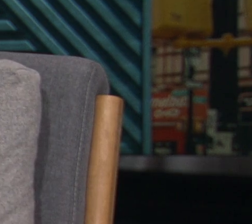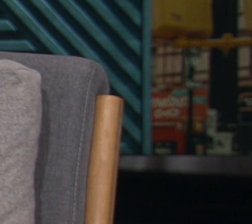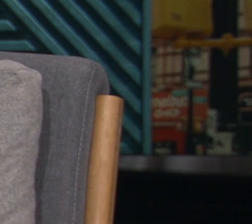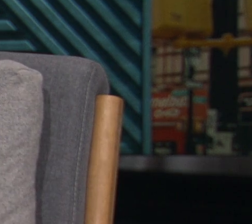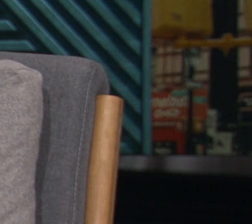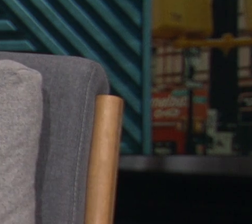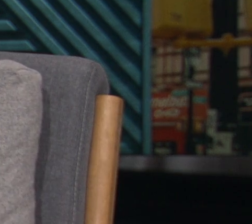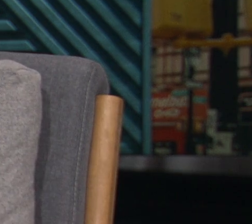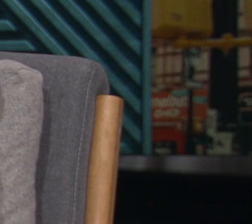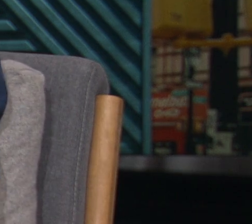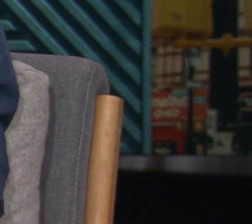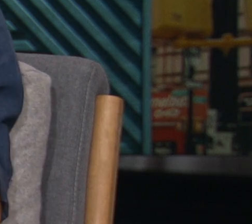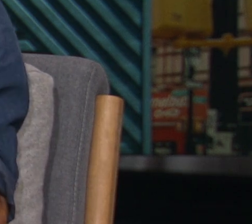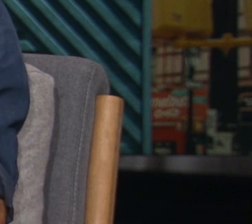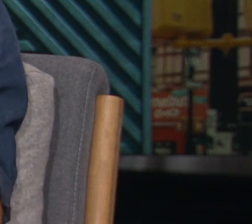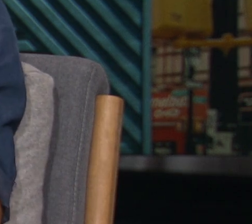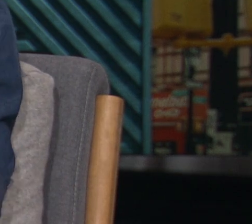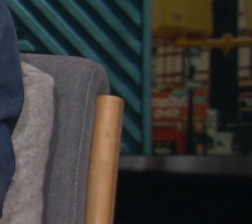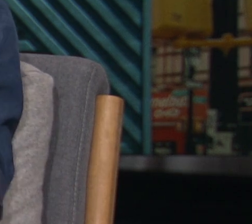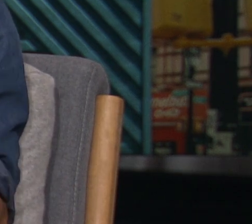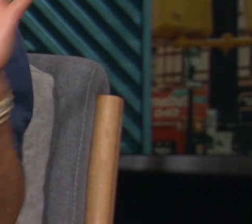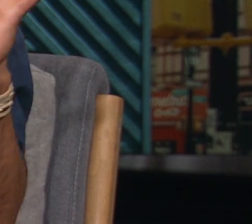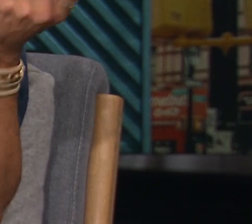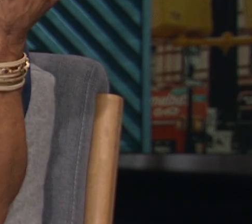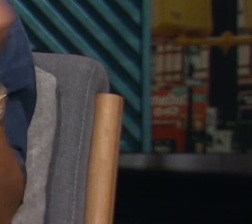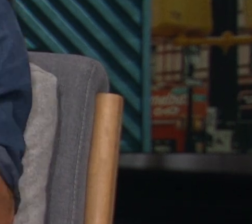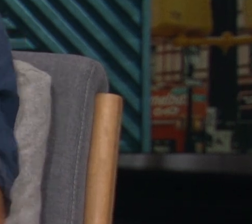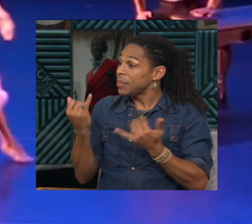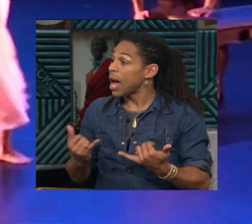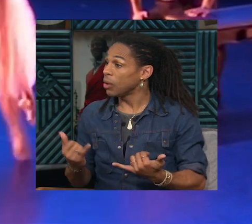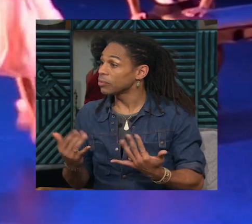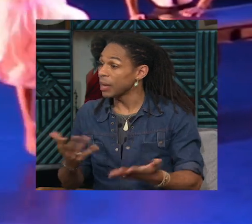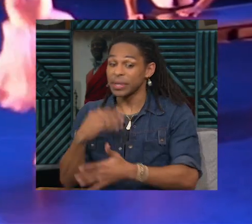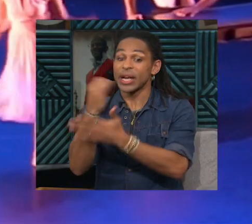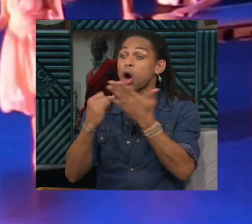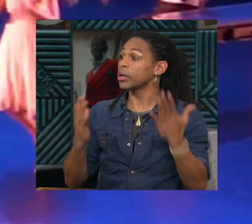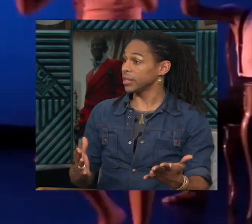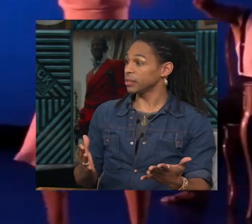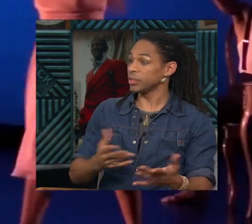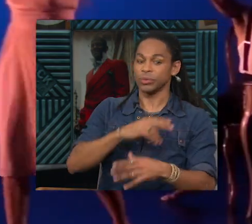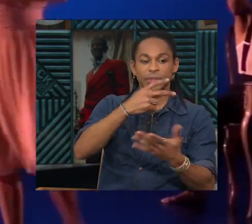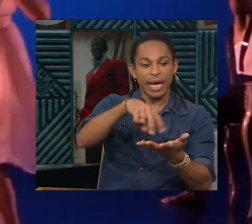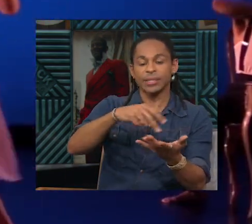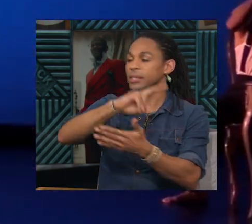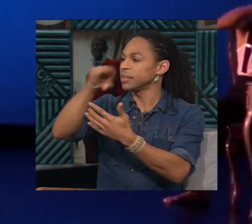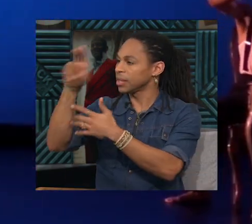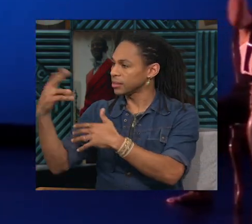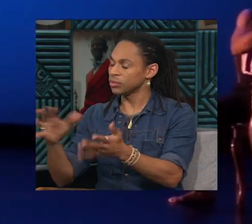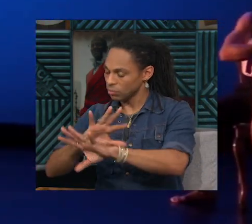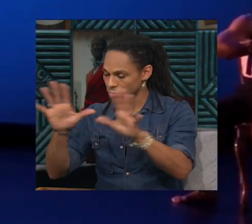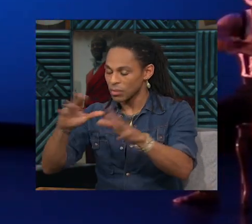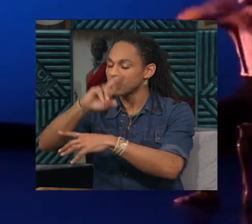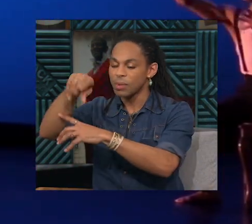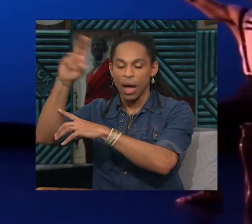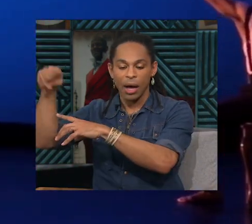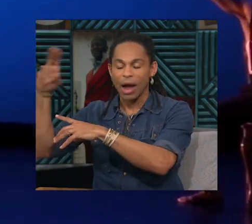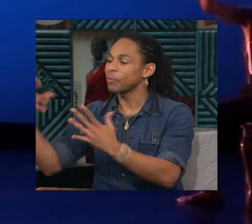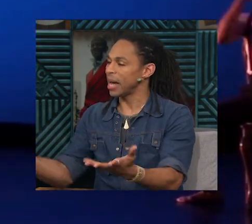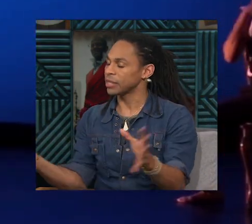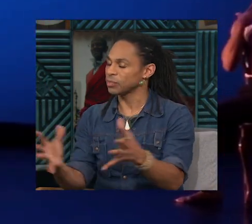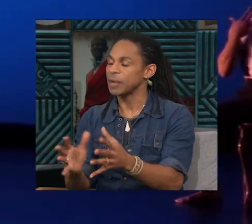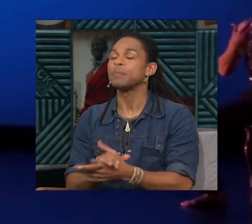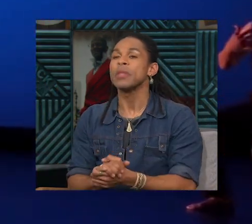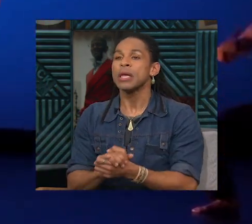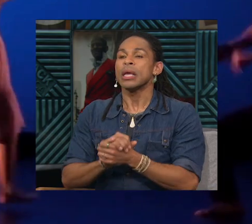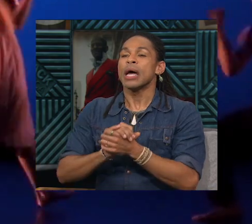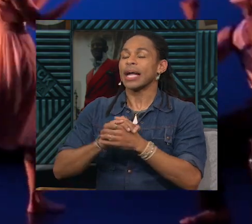started interpreting, I was an ASL artist, as I am now, right? But an artist who dances and does